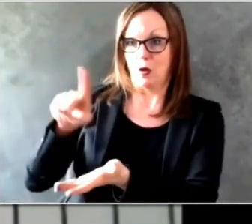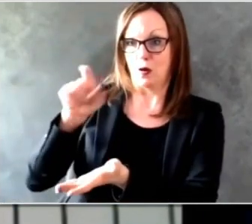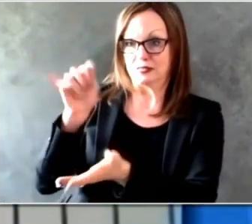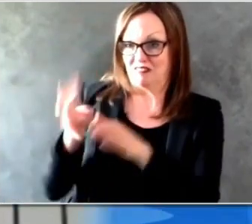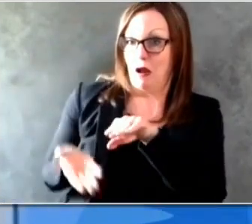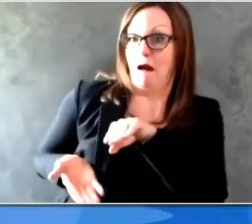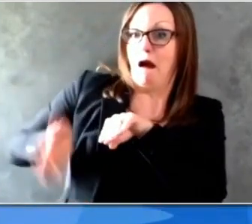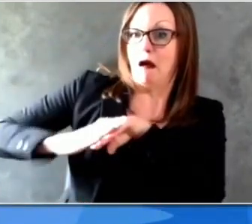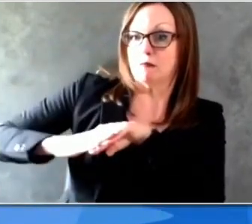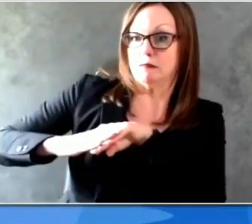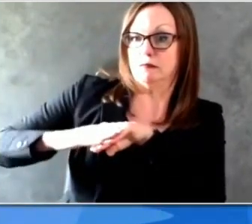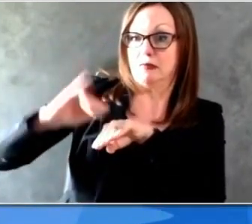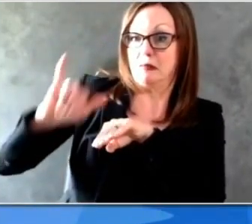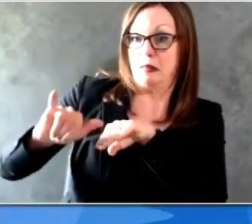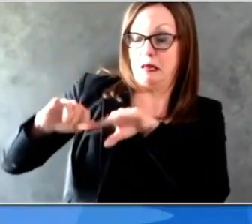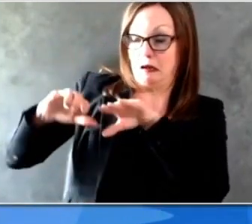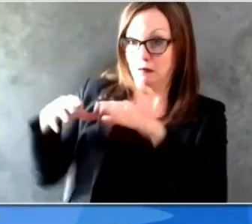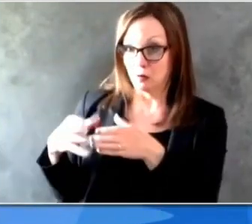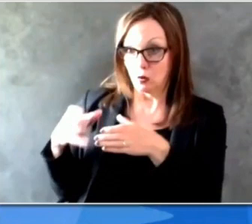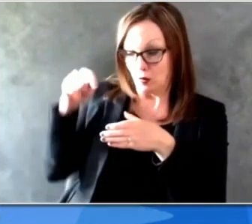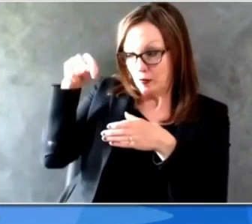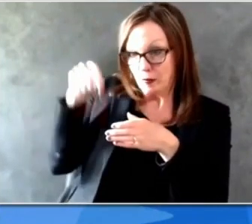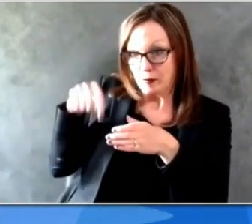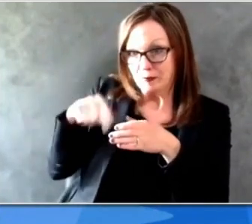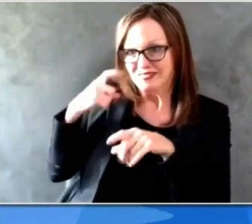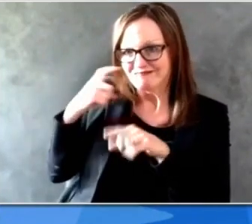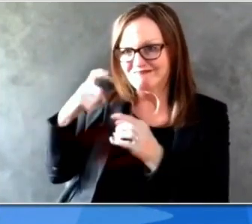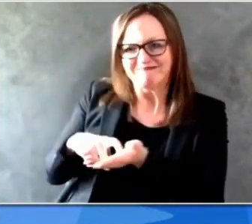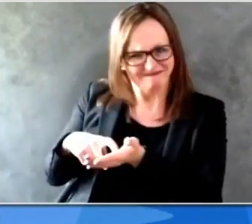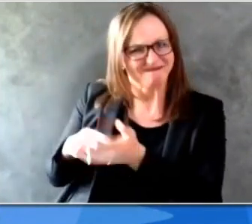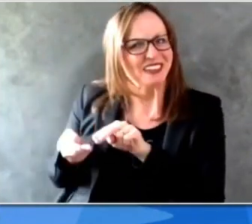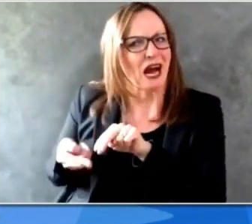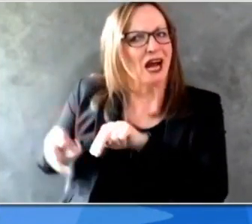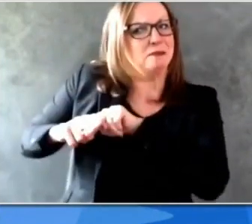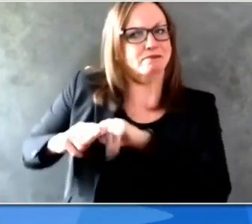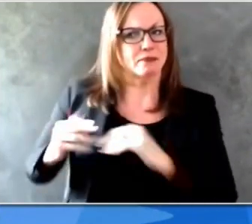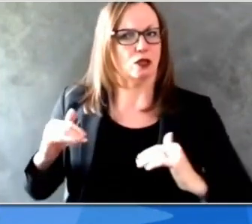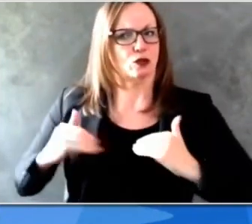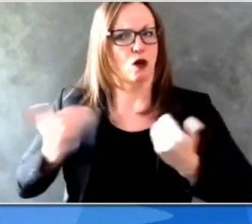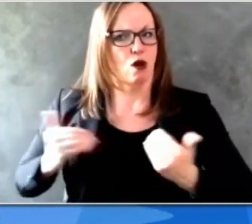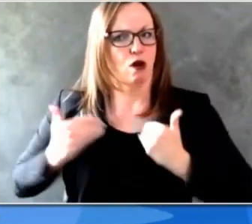If not, we'll move on then to Sean Kirkby from Wisconsin Health News. Sean?